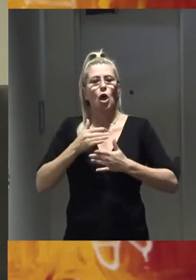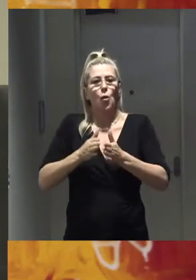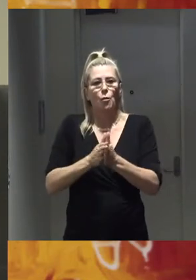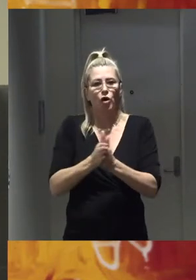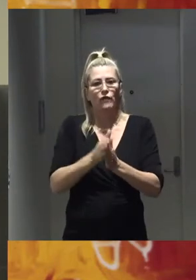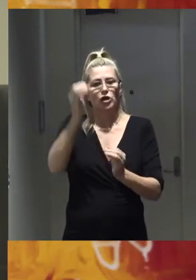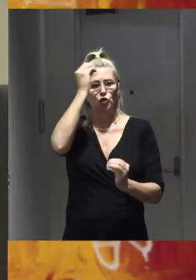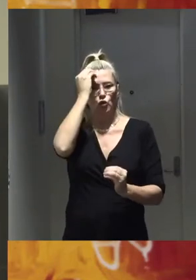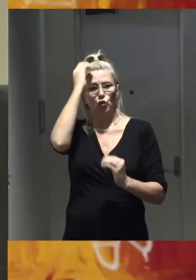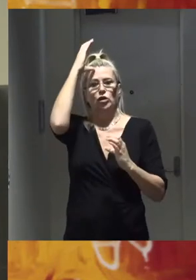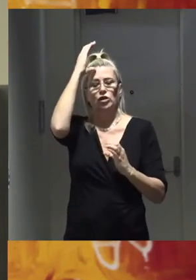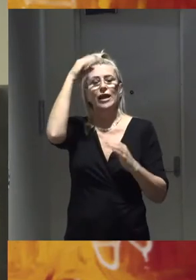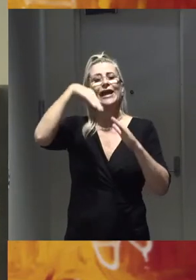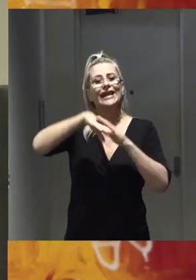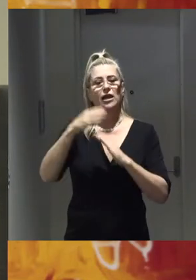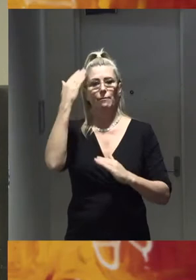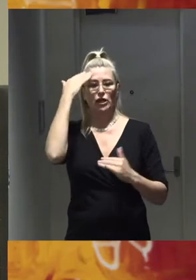cognition in mental health.